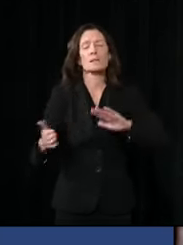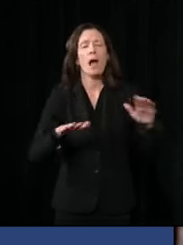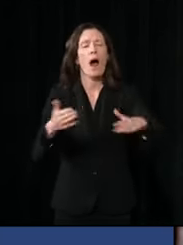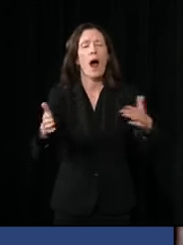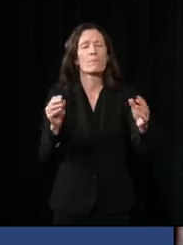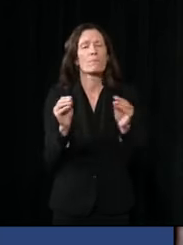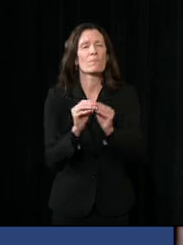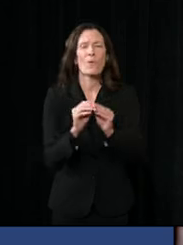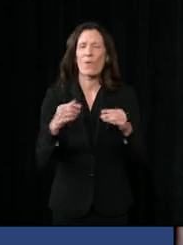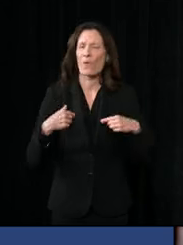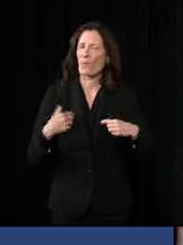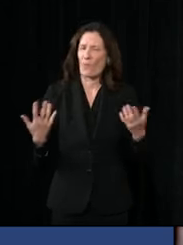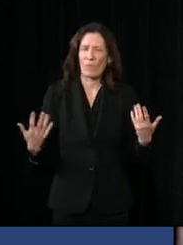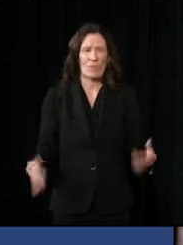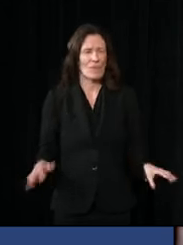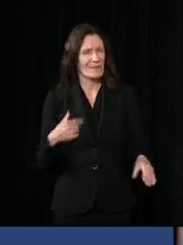outbreaks.